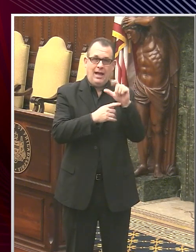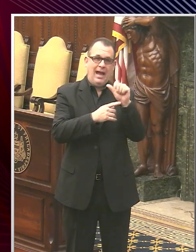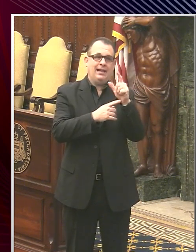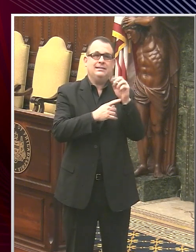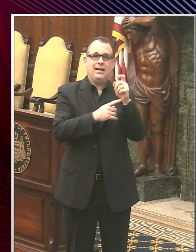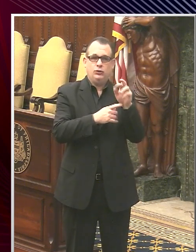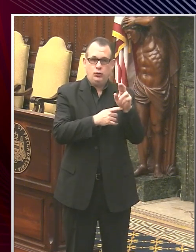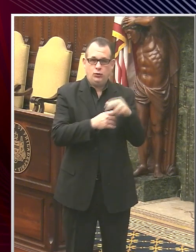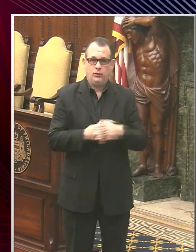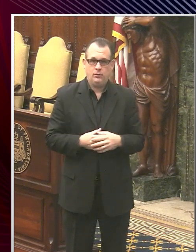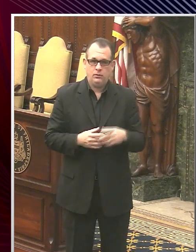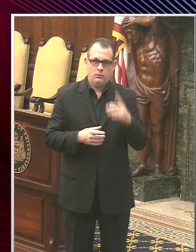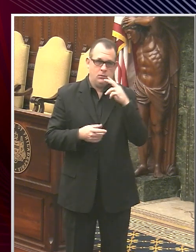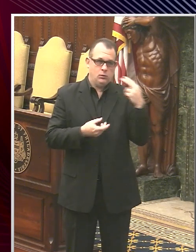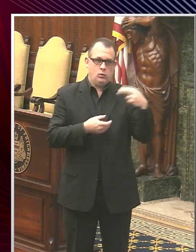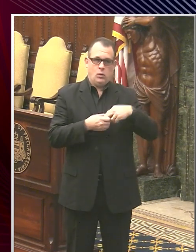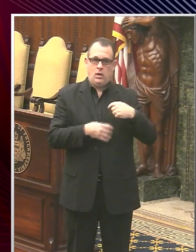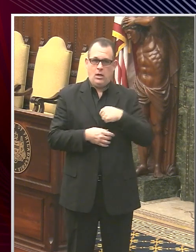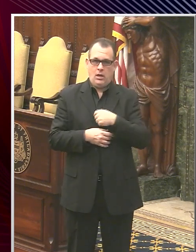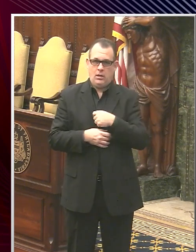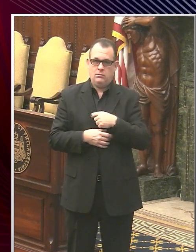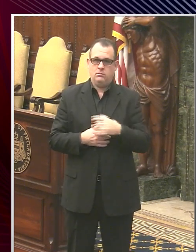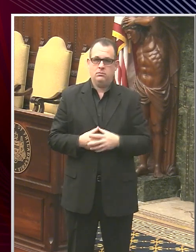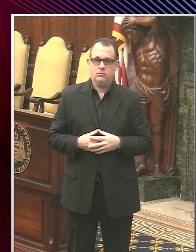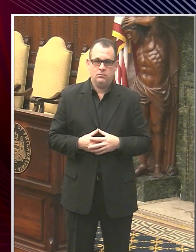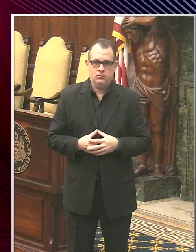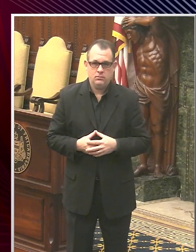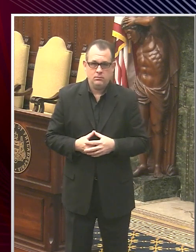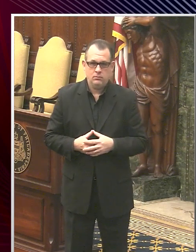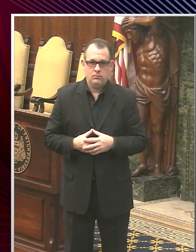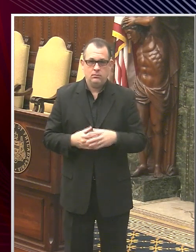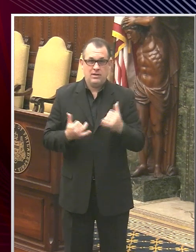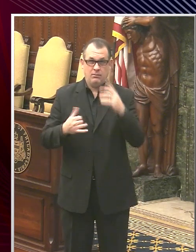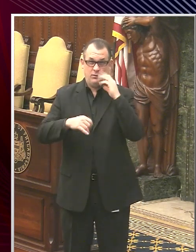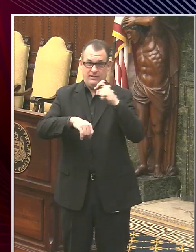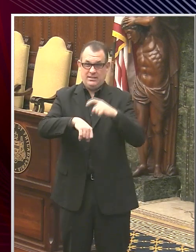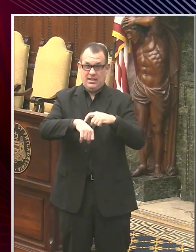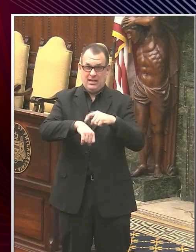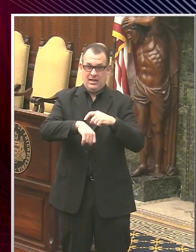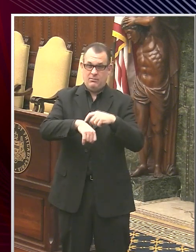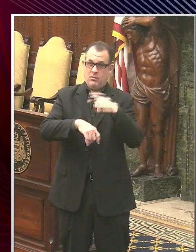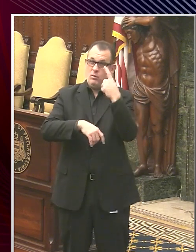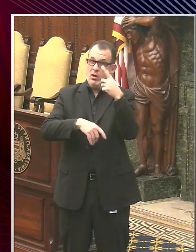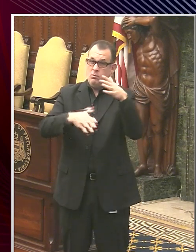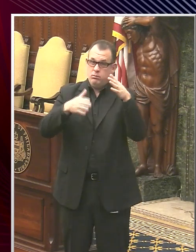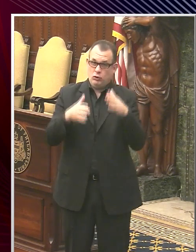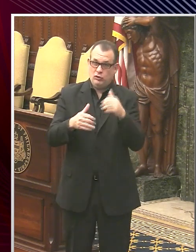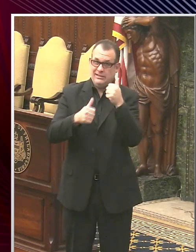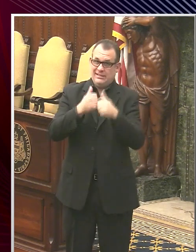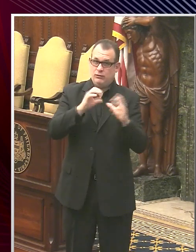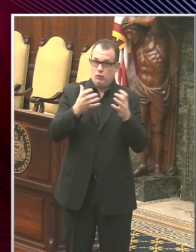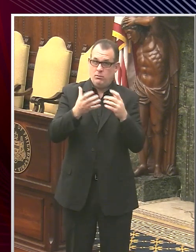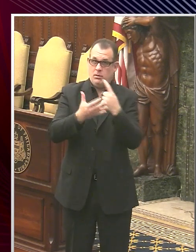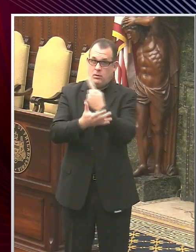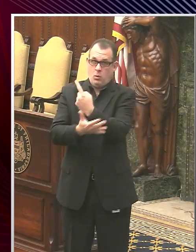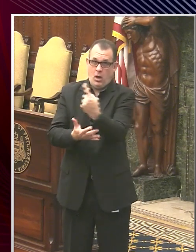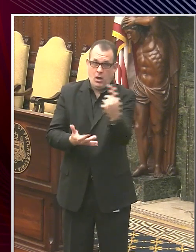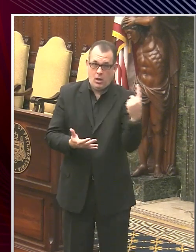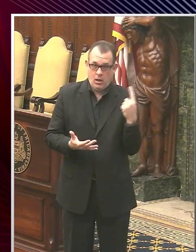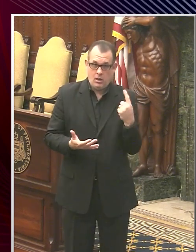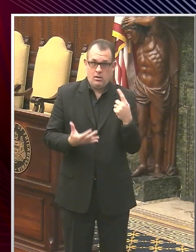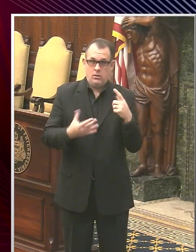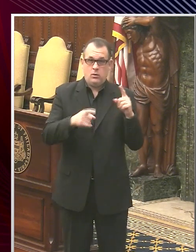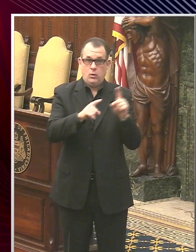one representative from each media outlet will be permitted to ask questions. Reporters are also asked to limit their questions to 3 or